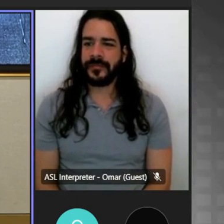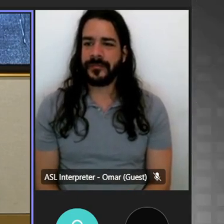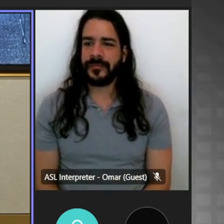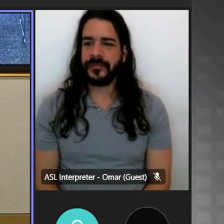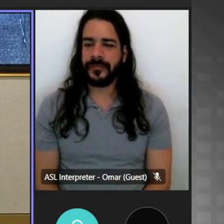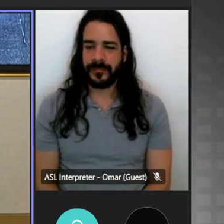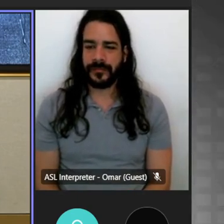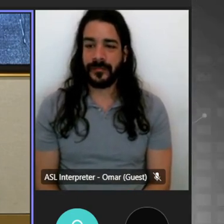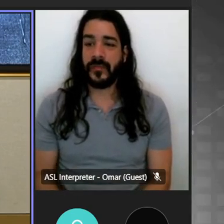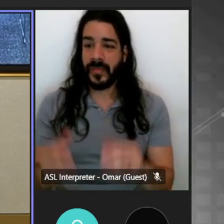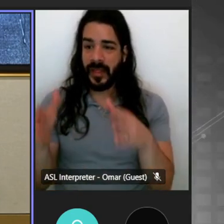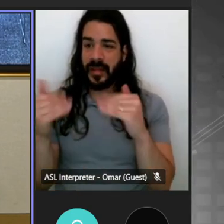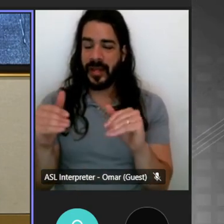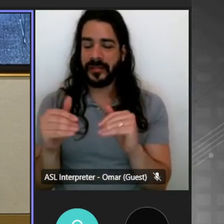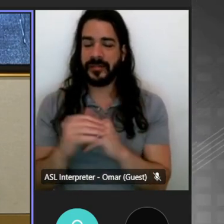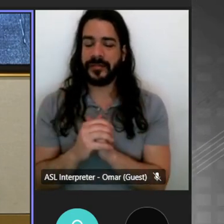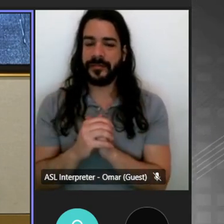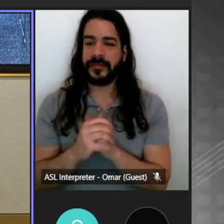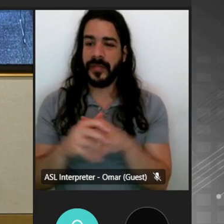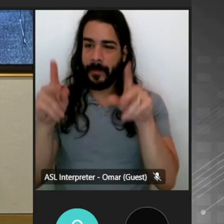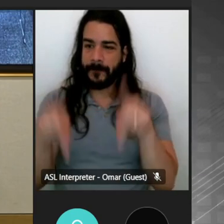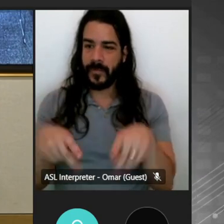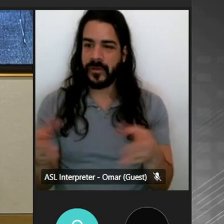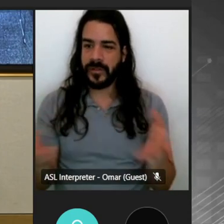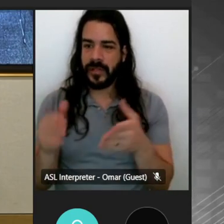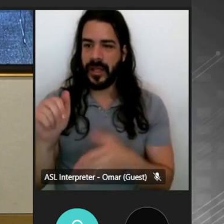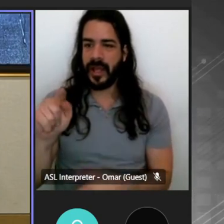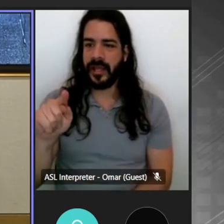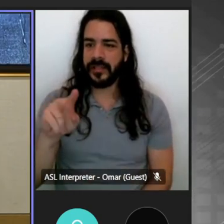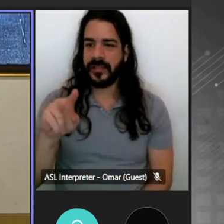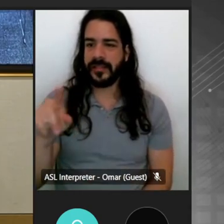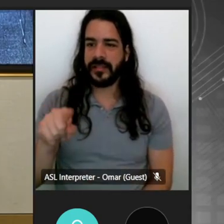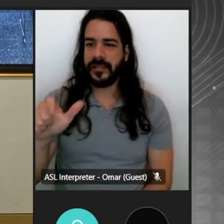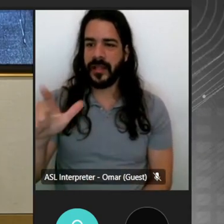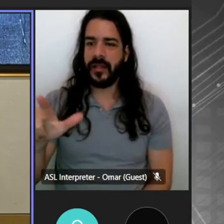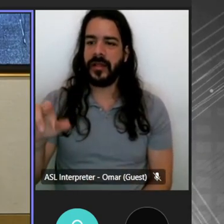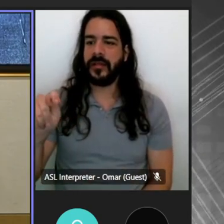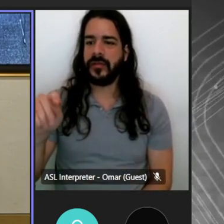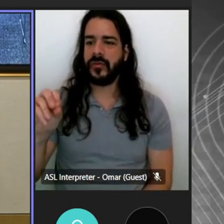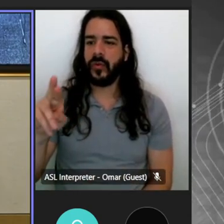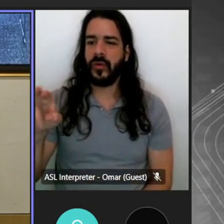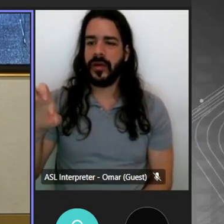Okay, next we have in person, Ansel Torres.